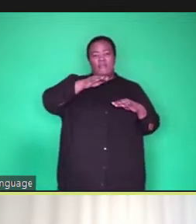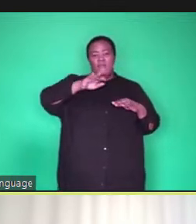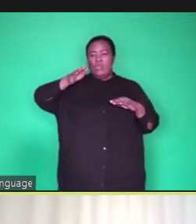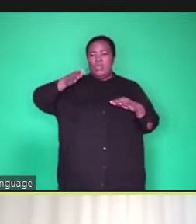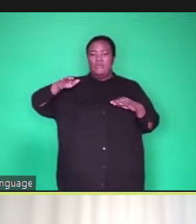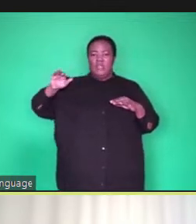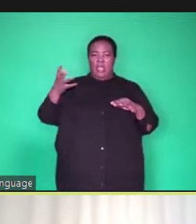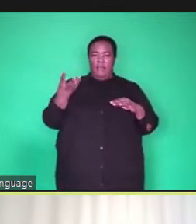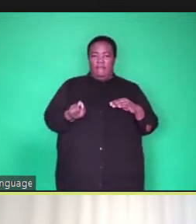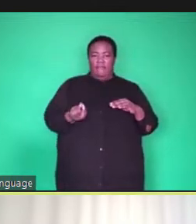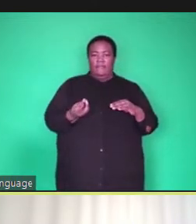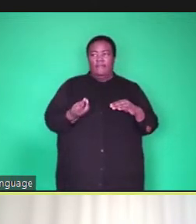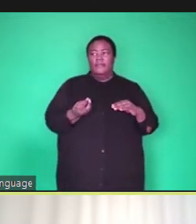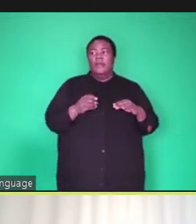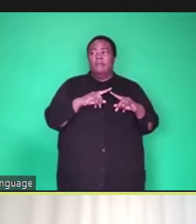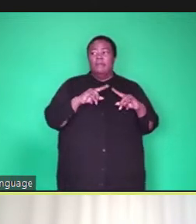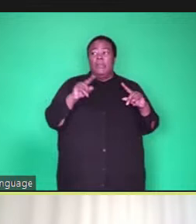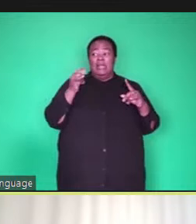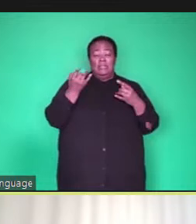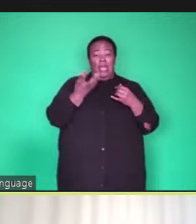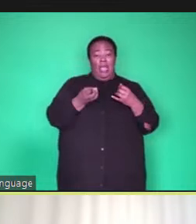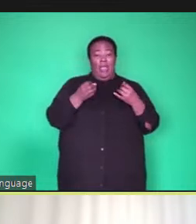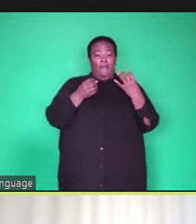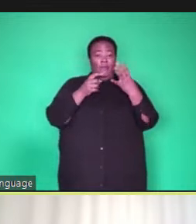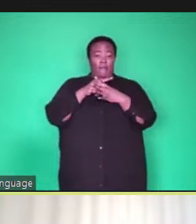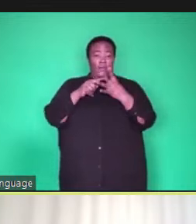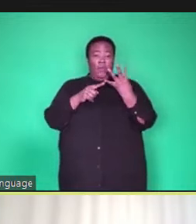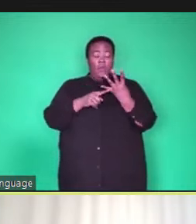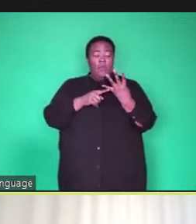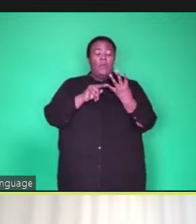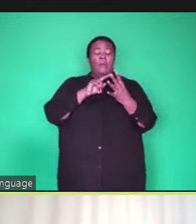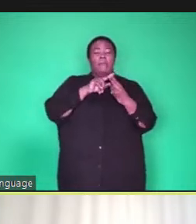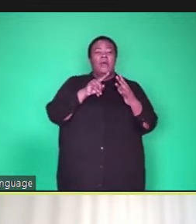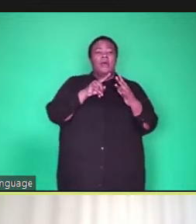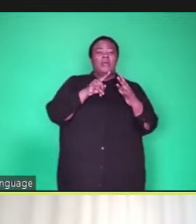analysis, but it follows individuals over time and place, and it